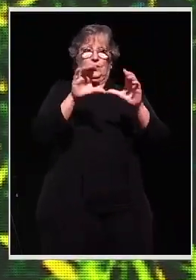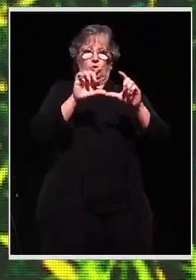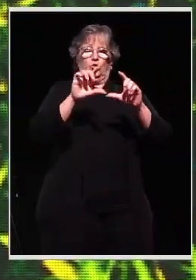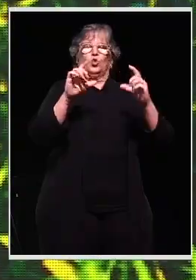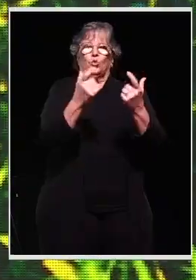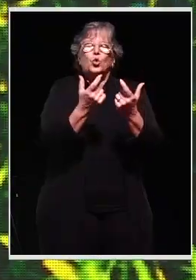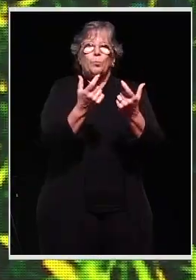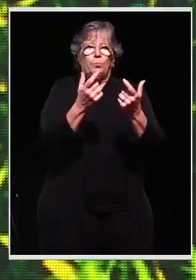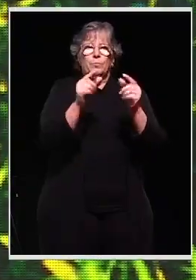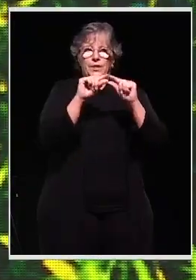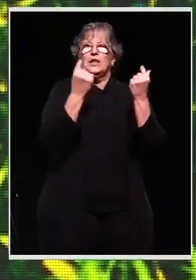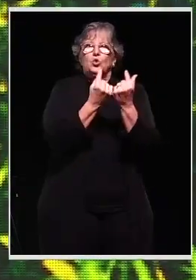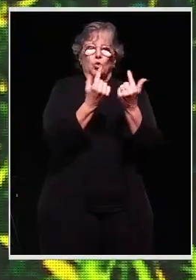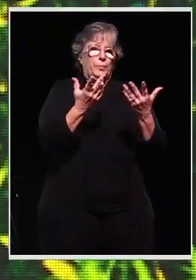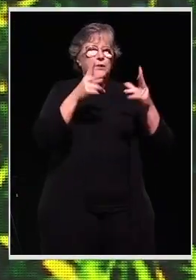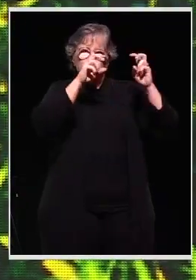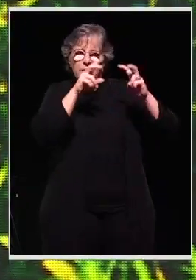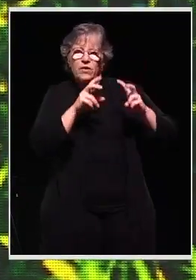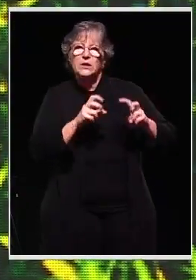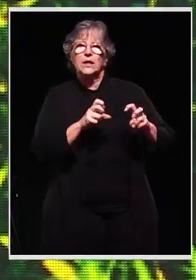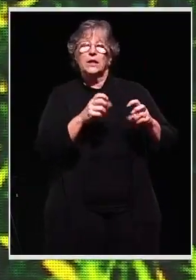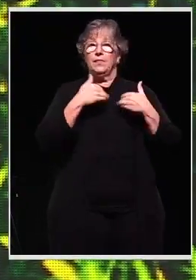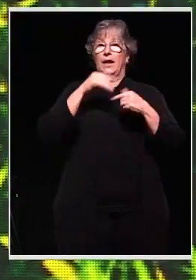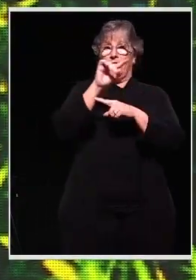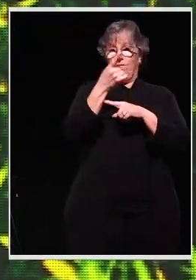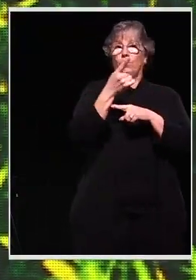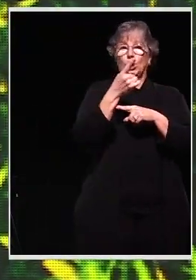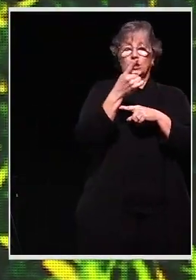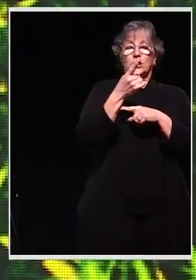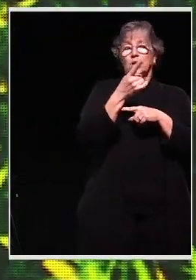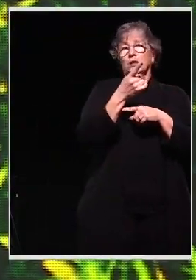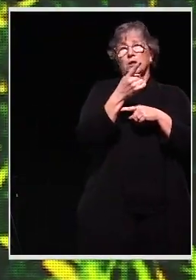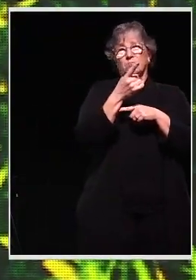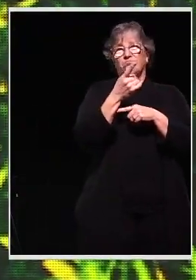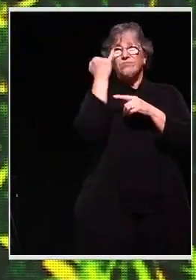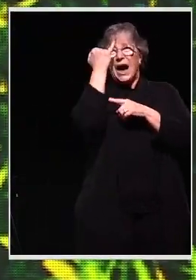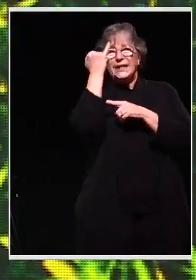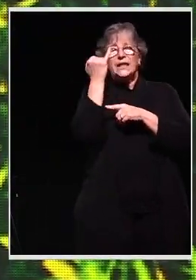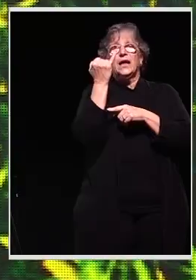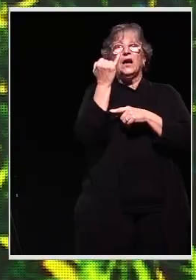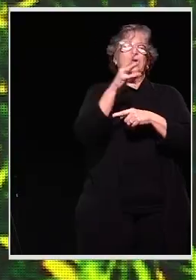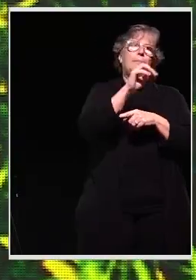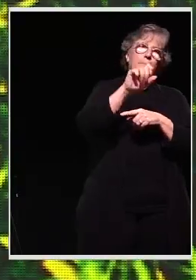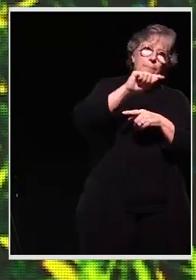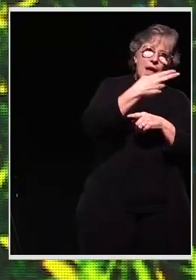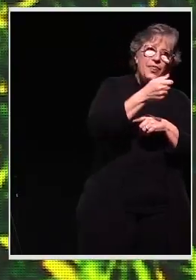investing in, and they put out a call for proposals, and they already have a first round of proposals underway looking at things like methane inhibitors,